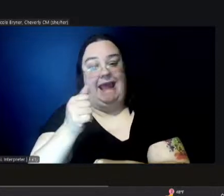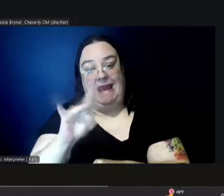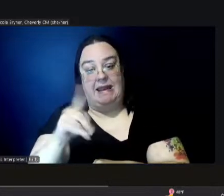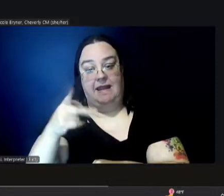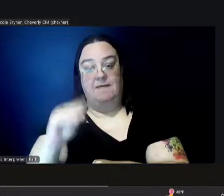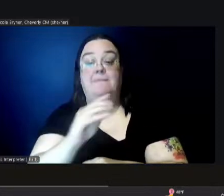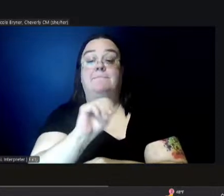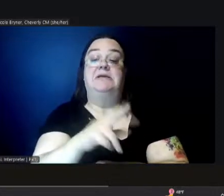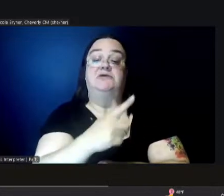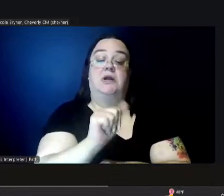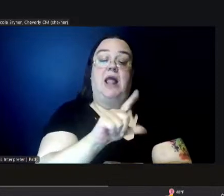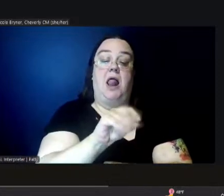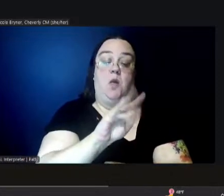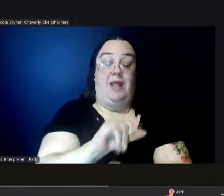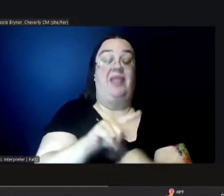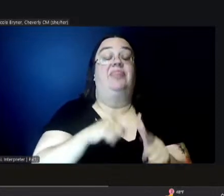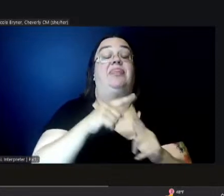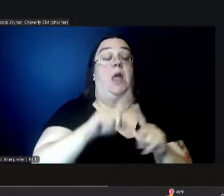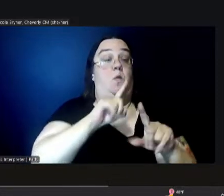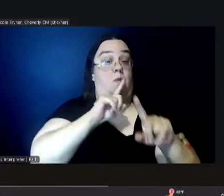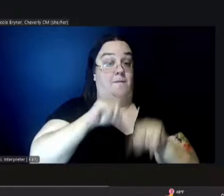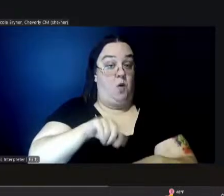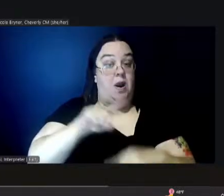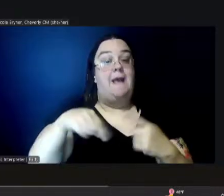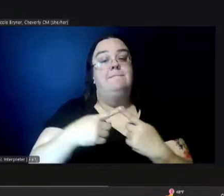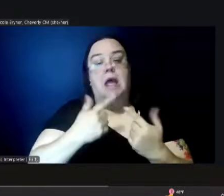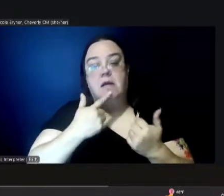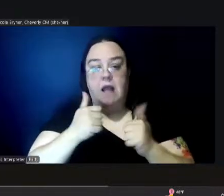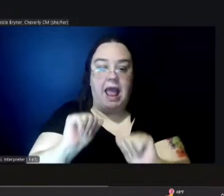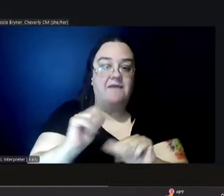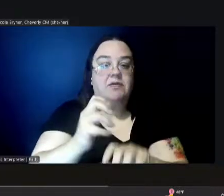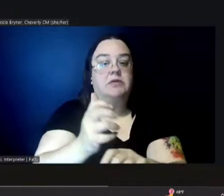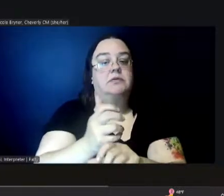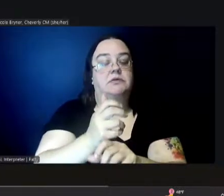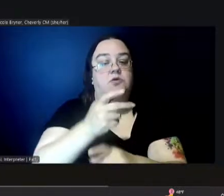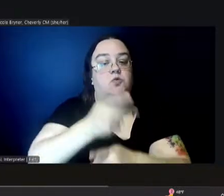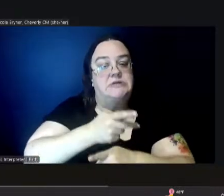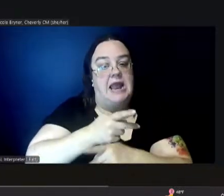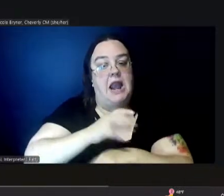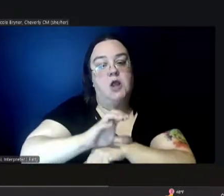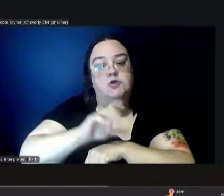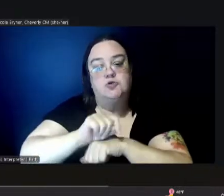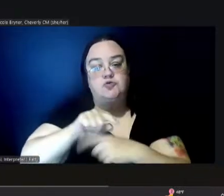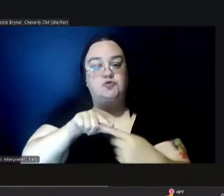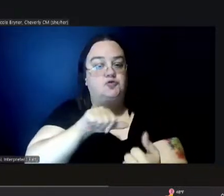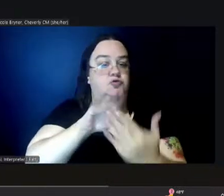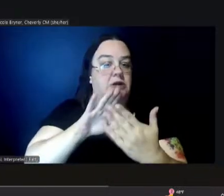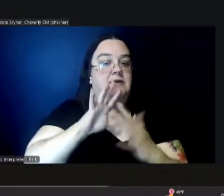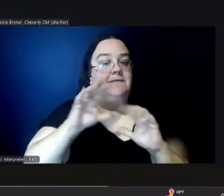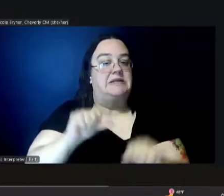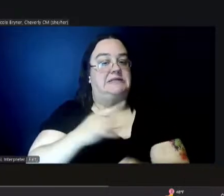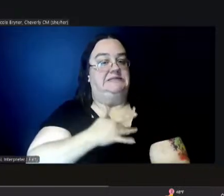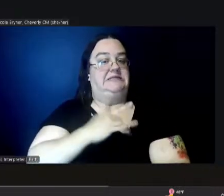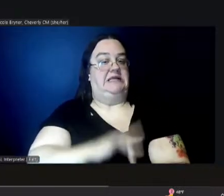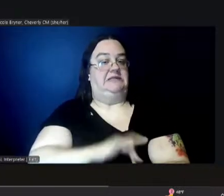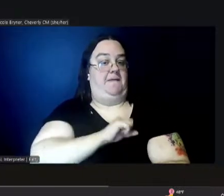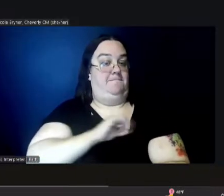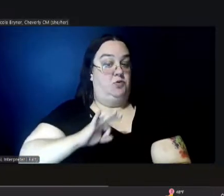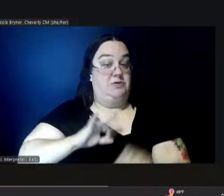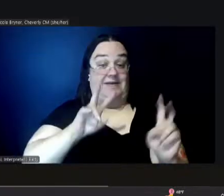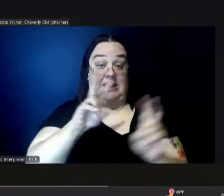reported then on efforts to retain a consultant to address potential sensitive personnel issues that were